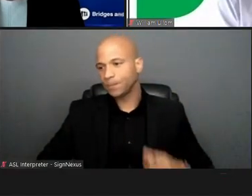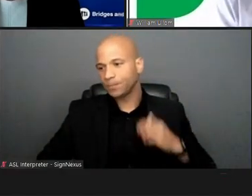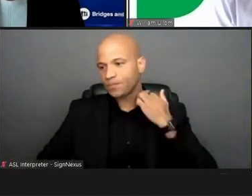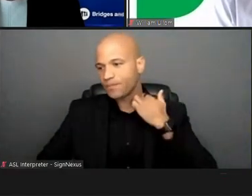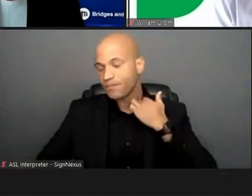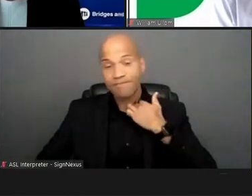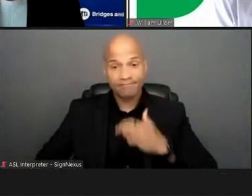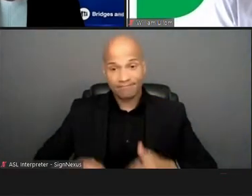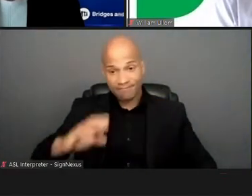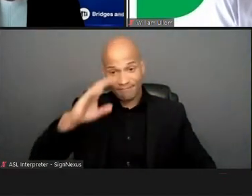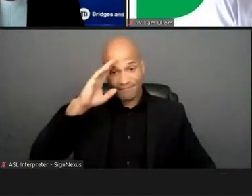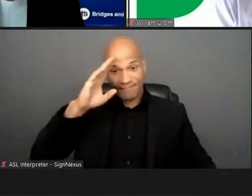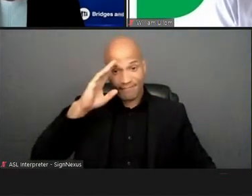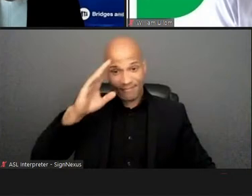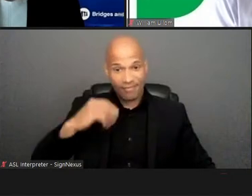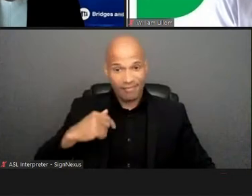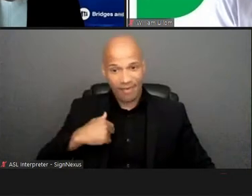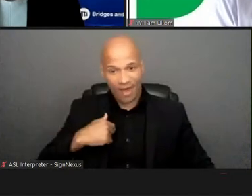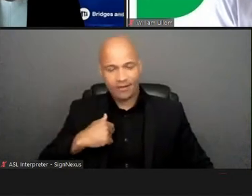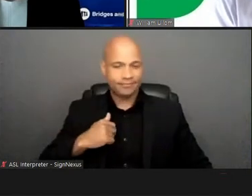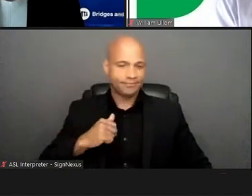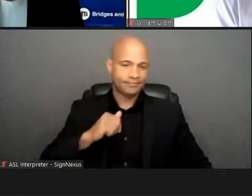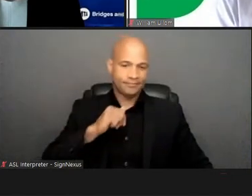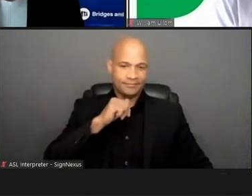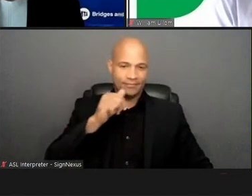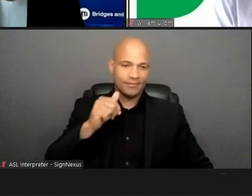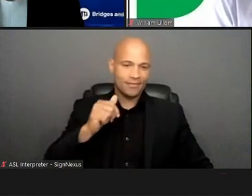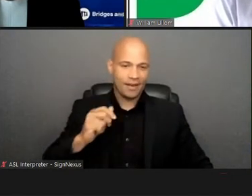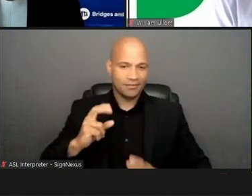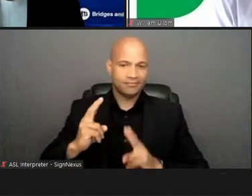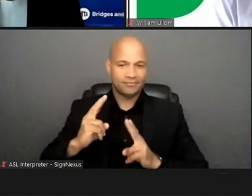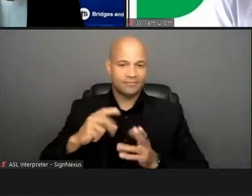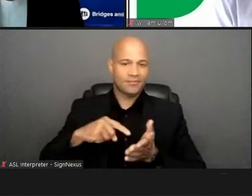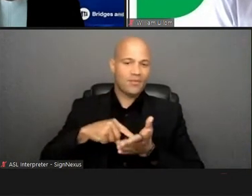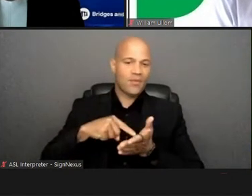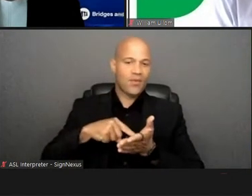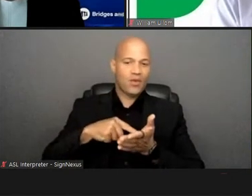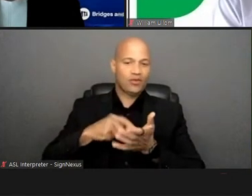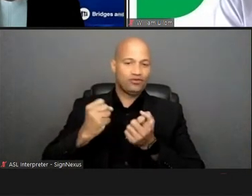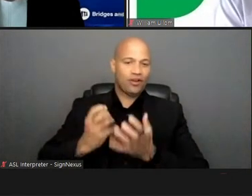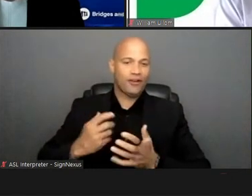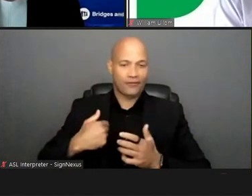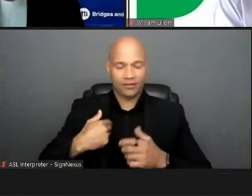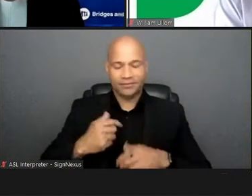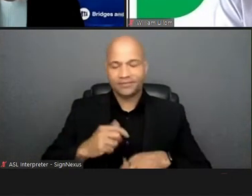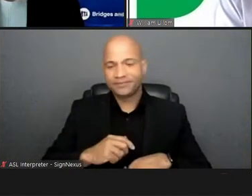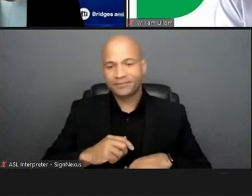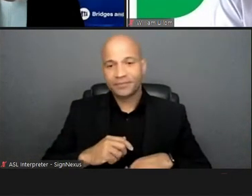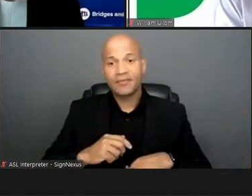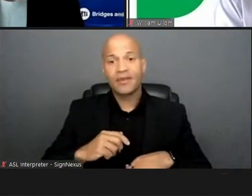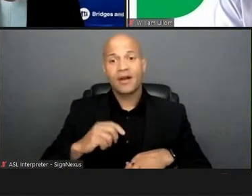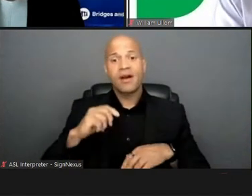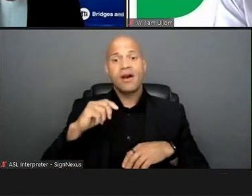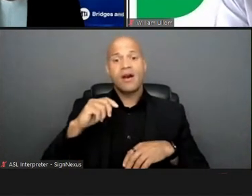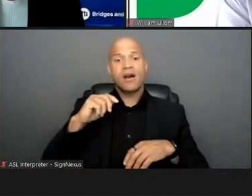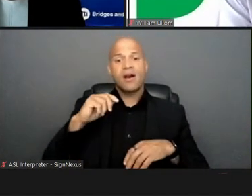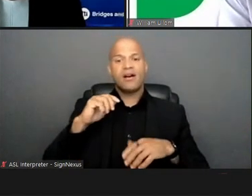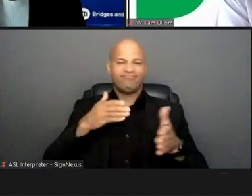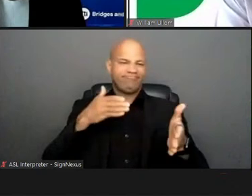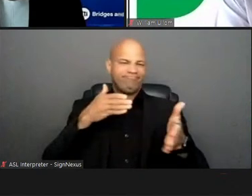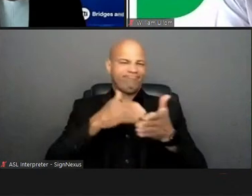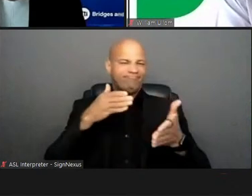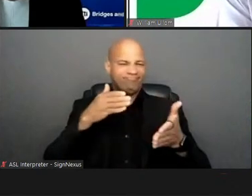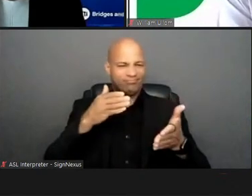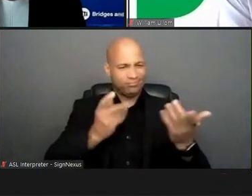hi not entitled driver here my name is Dana Matarazzo and I'd like to tell you a little bit about myself and why I vehemently oppose this most egregious